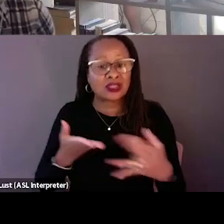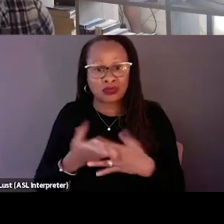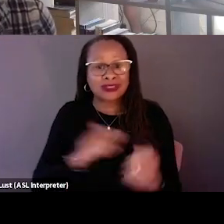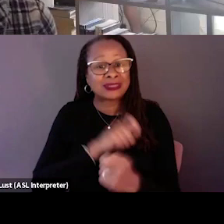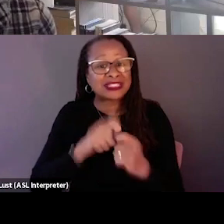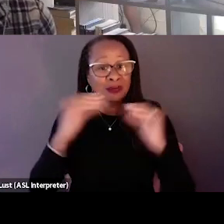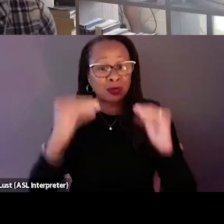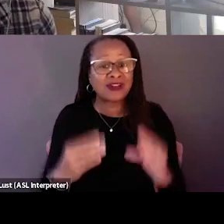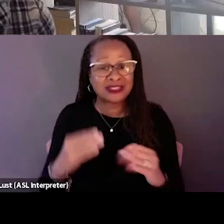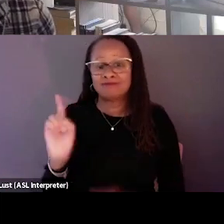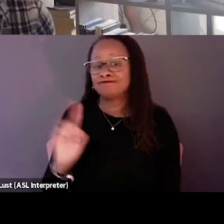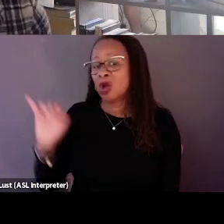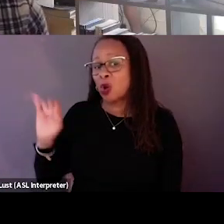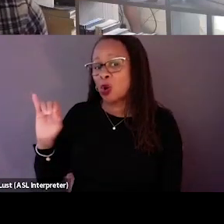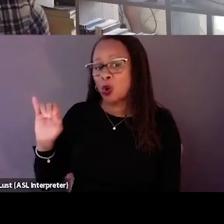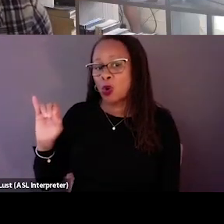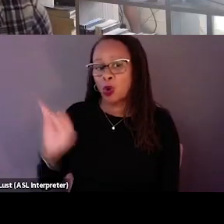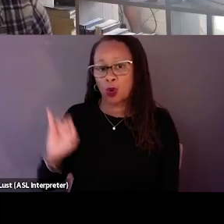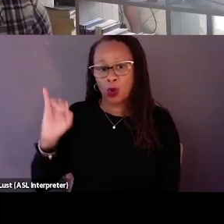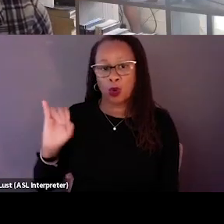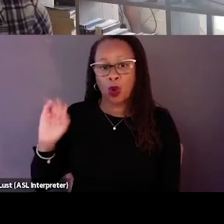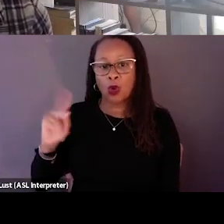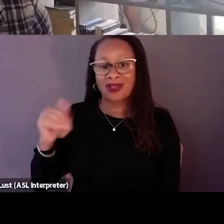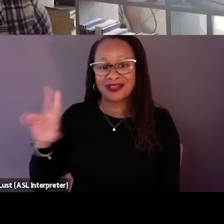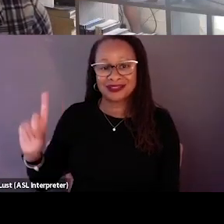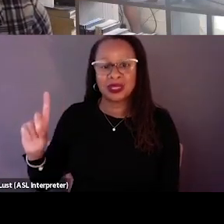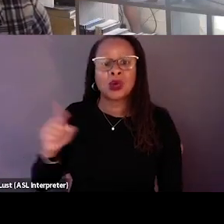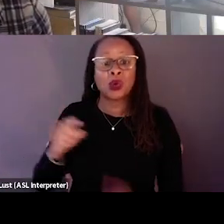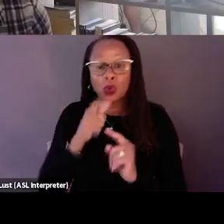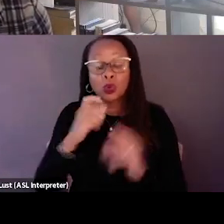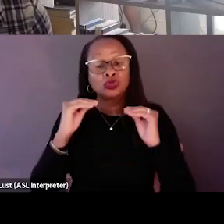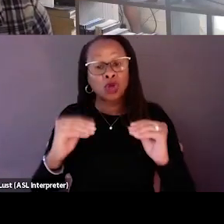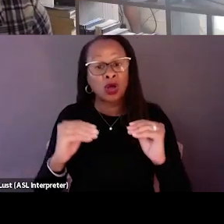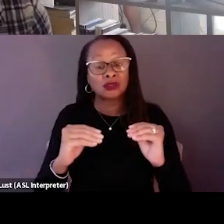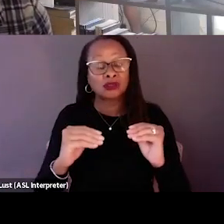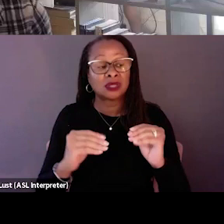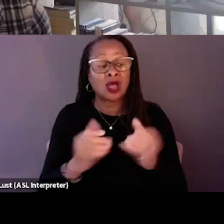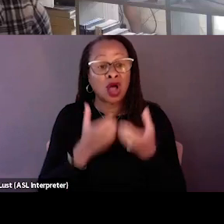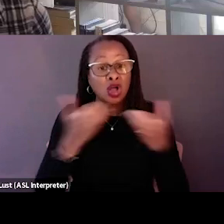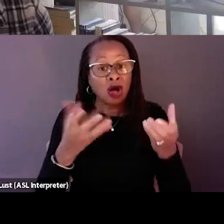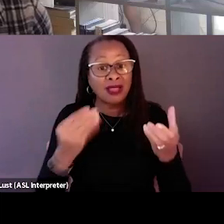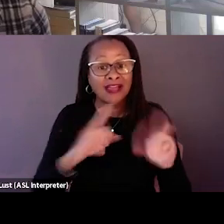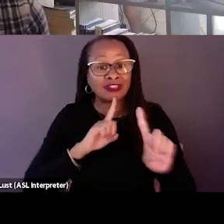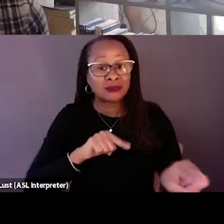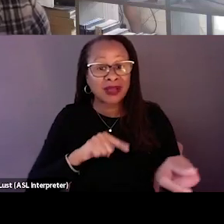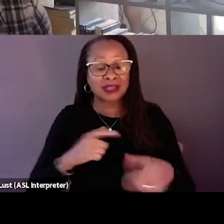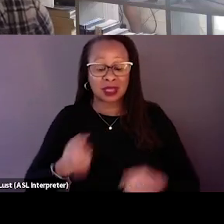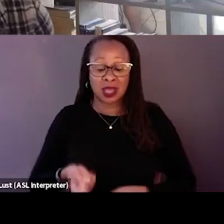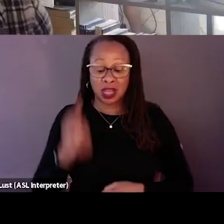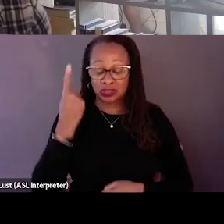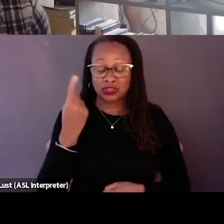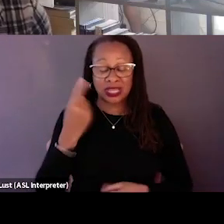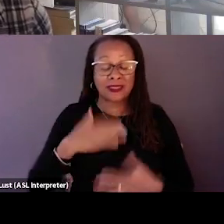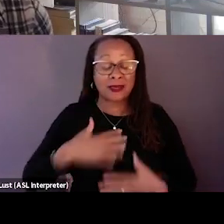professor in Oakland who taught the call and response and understanding the body and rhythm before they even picked